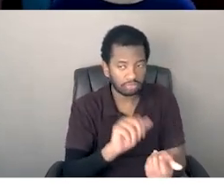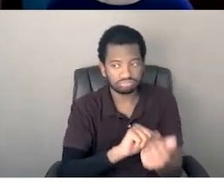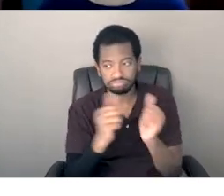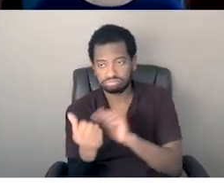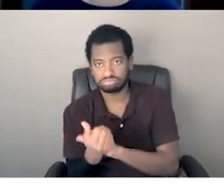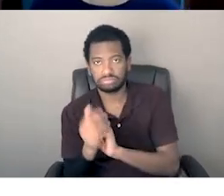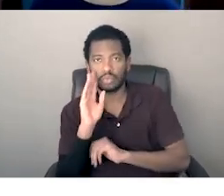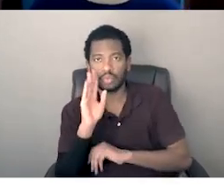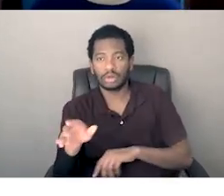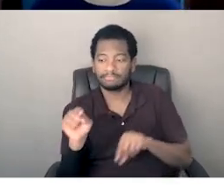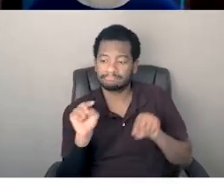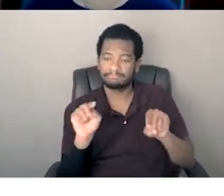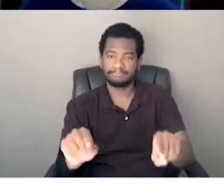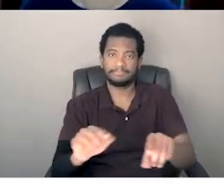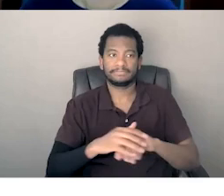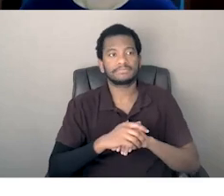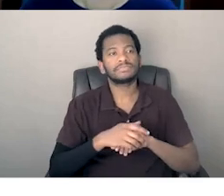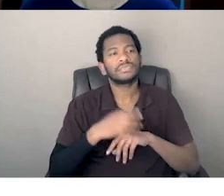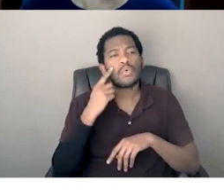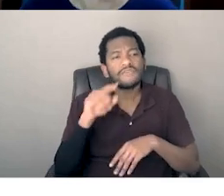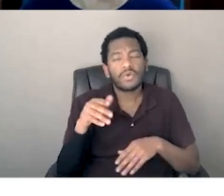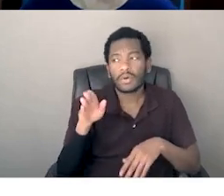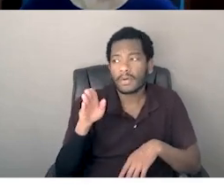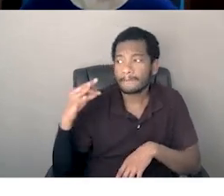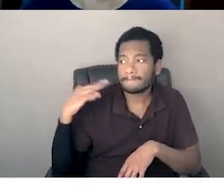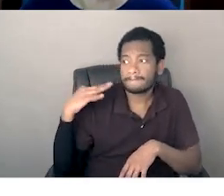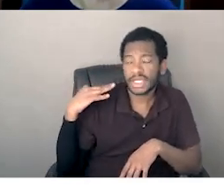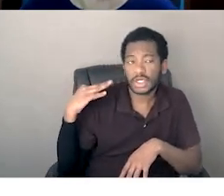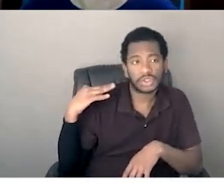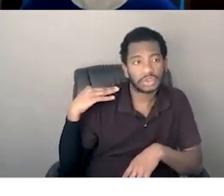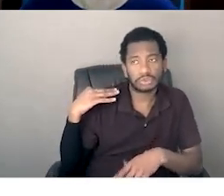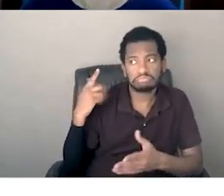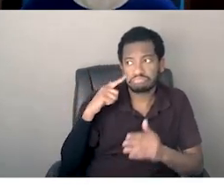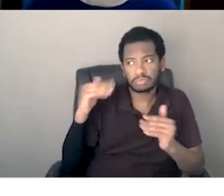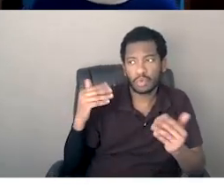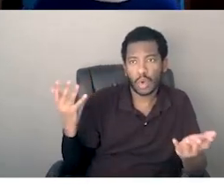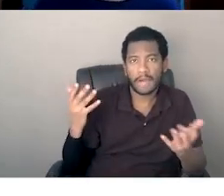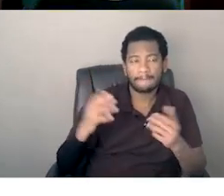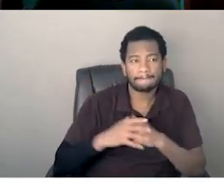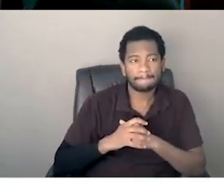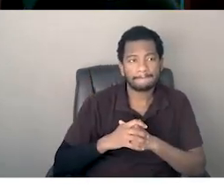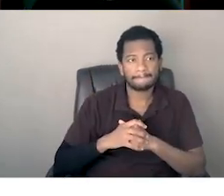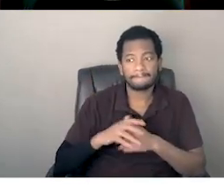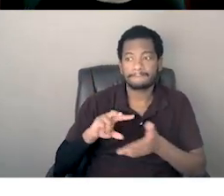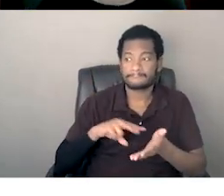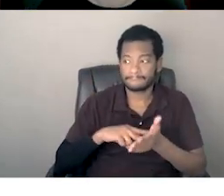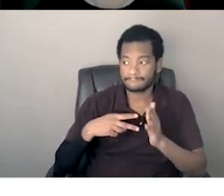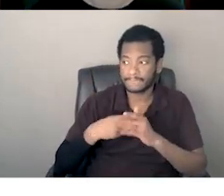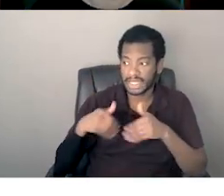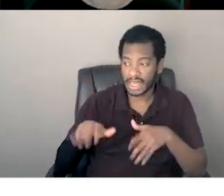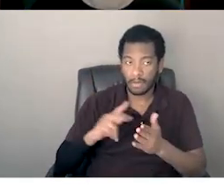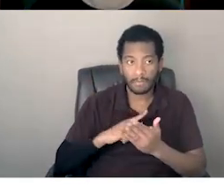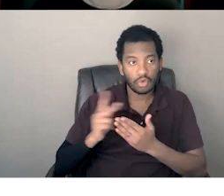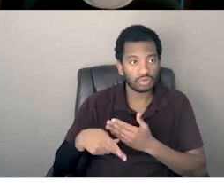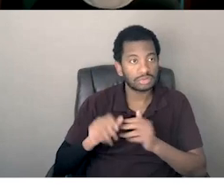What does this mean for bidders, for expectations for bidders? It means allowing for programs to change